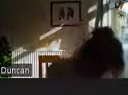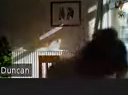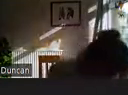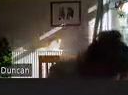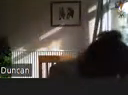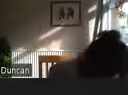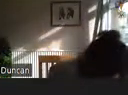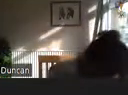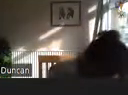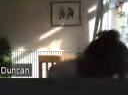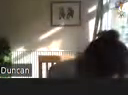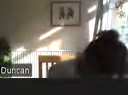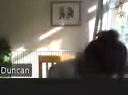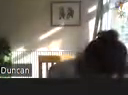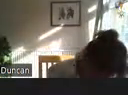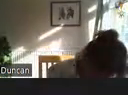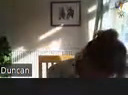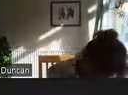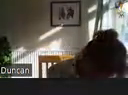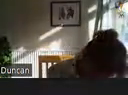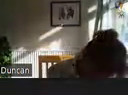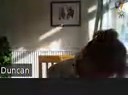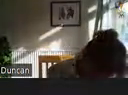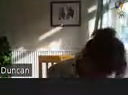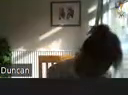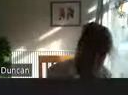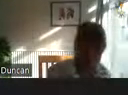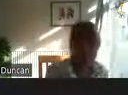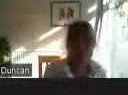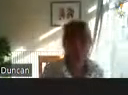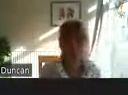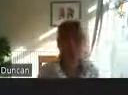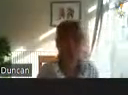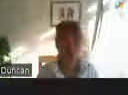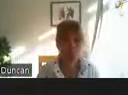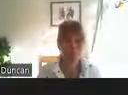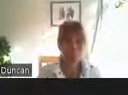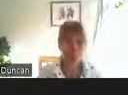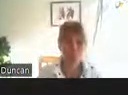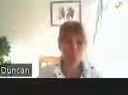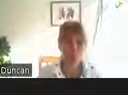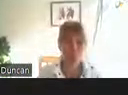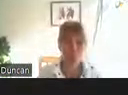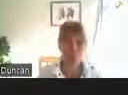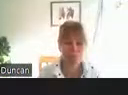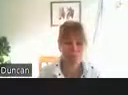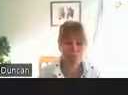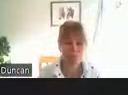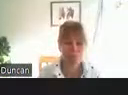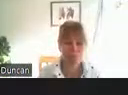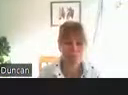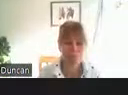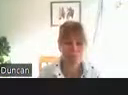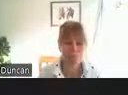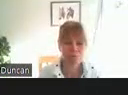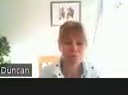answer as well. So is this bird a ring ouzel? B. It is a